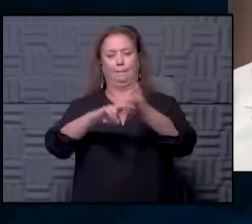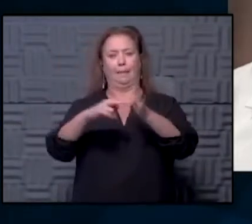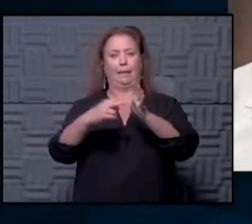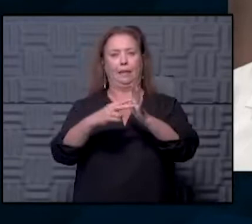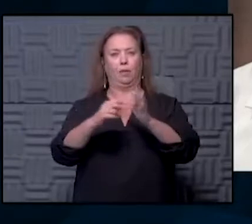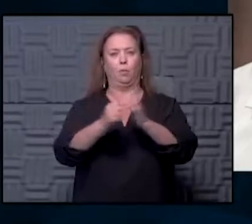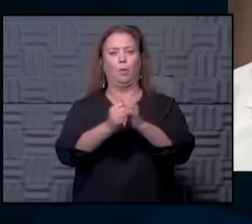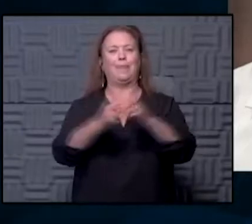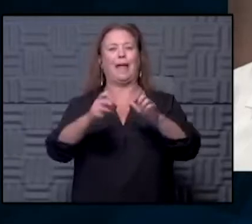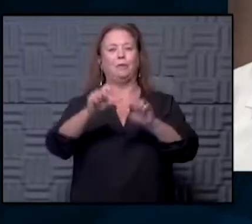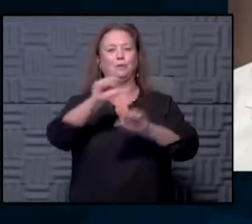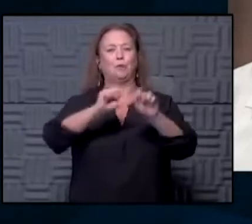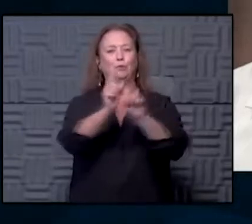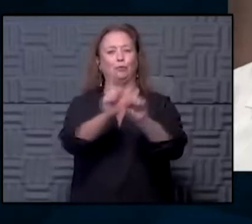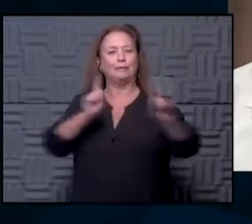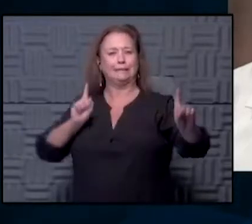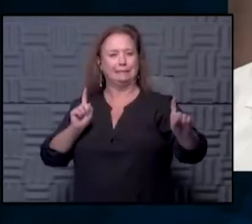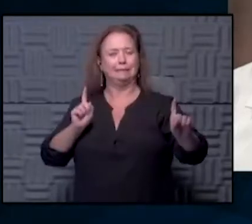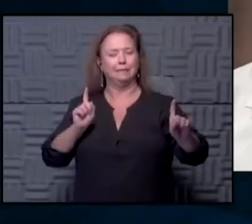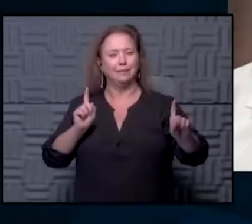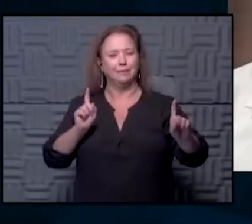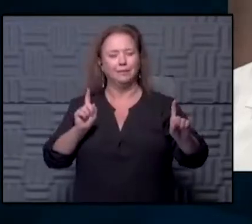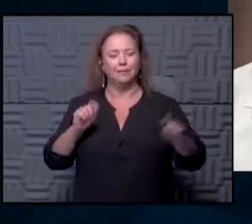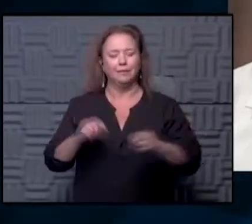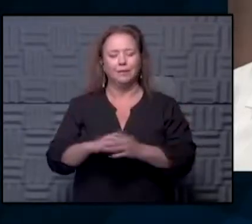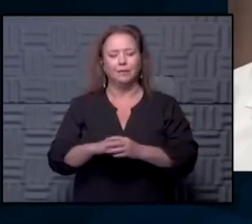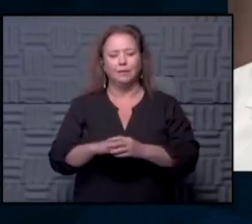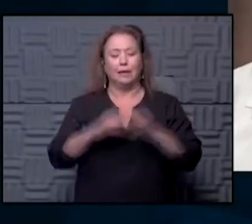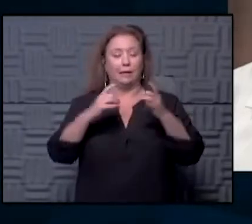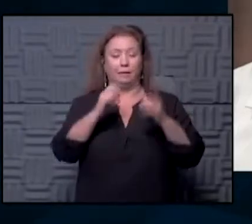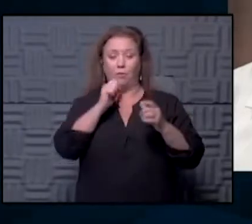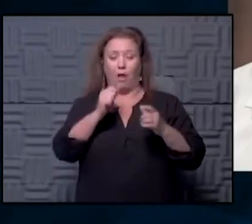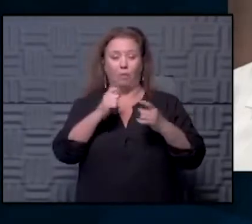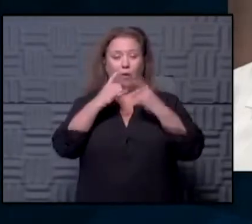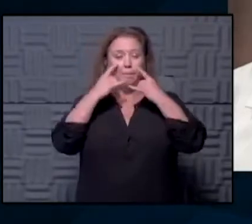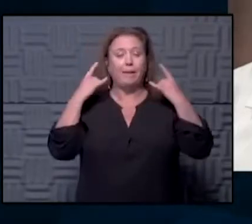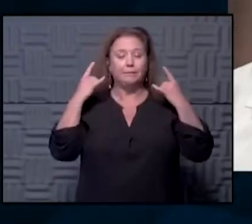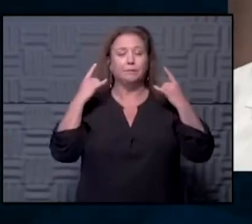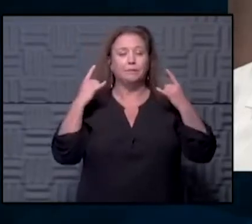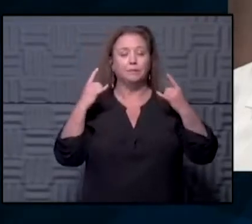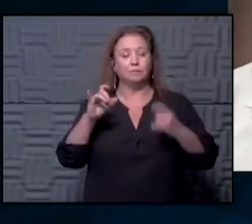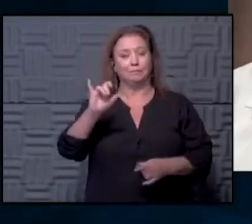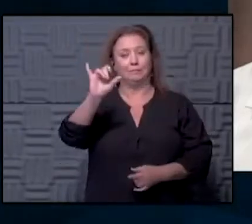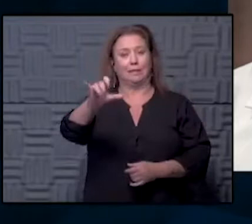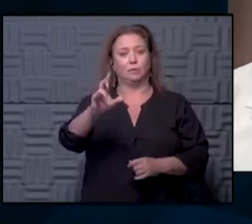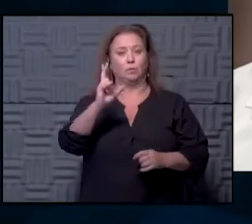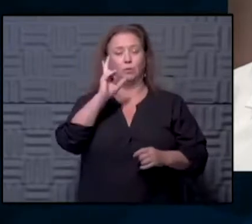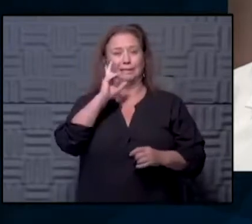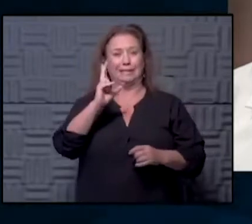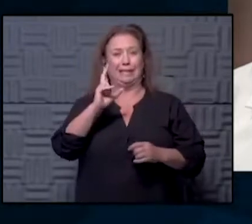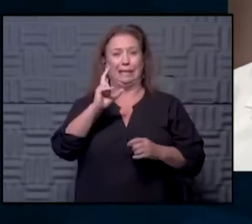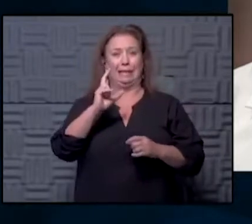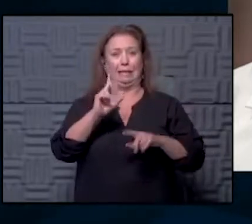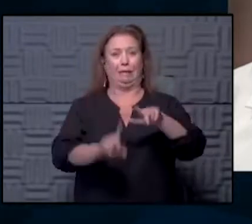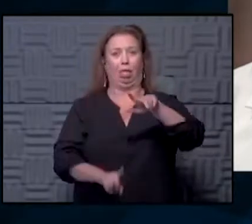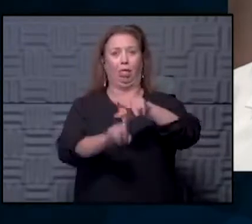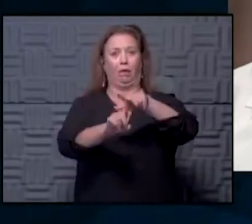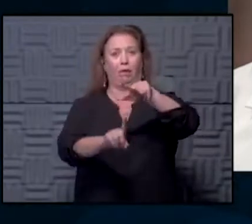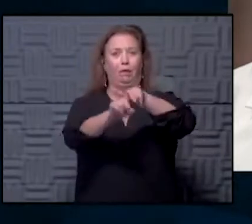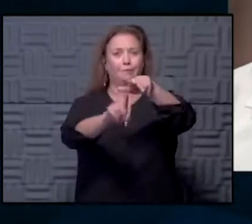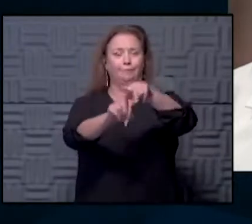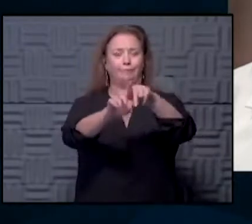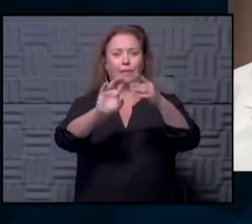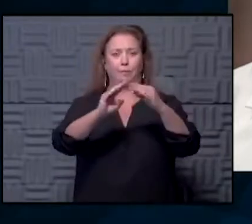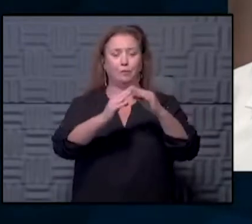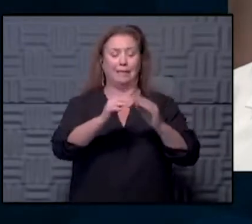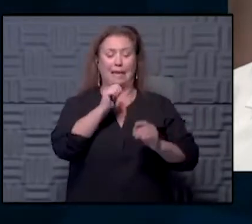social distancing and mask wearing and the like, because that's where we're seeing cases crop up. And we're seeing not just